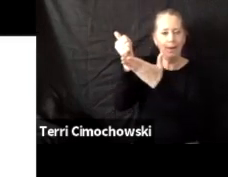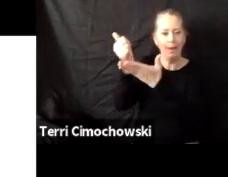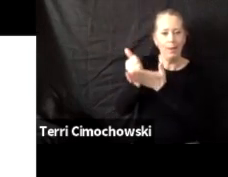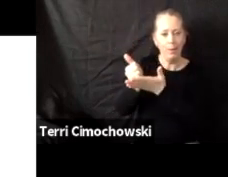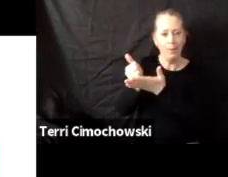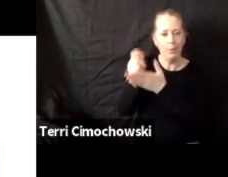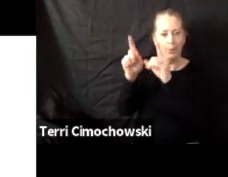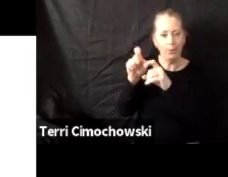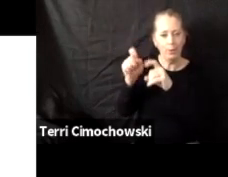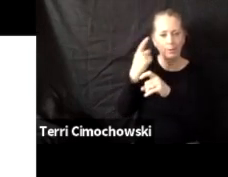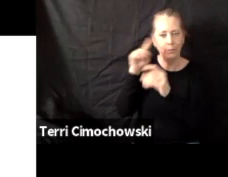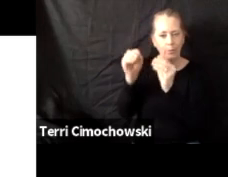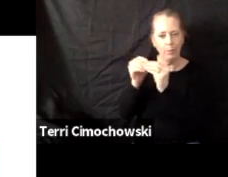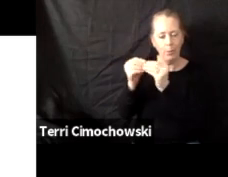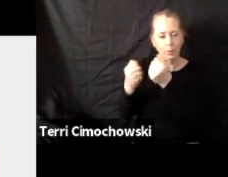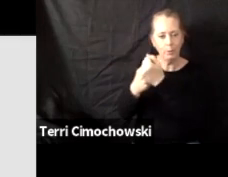additional support?